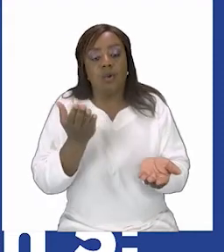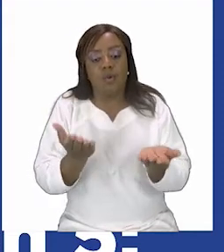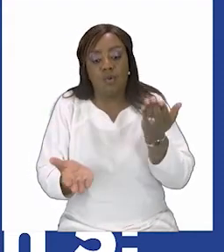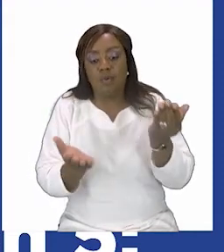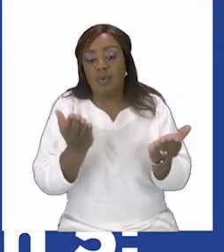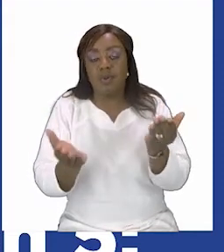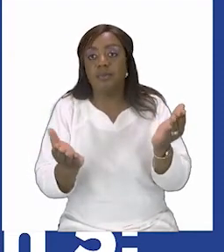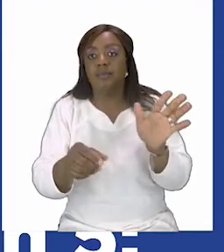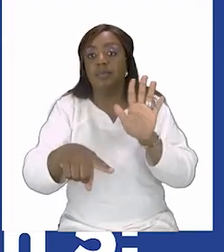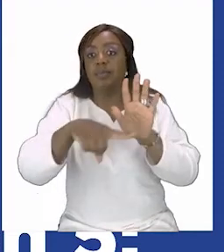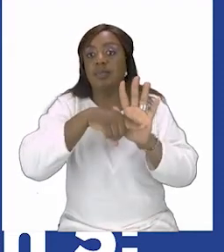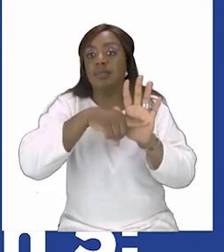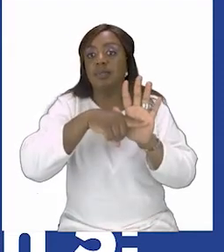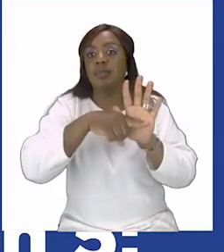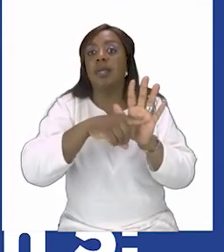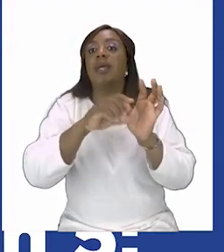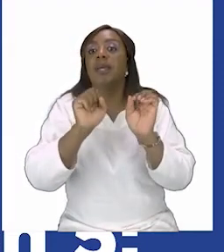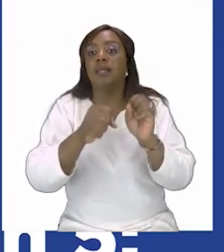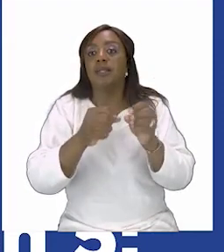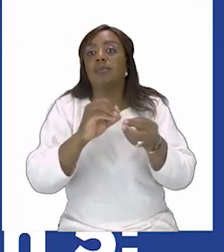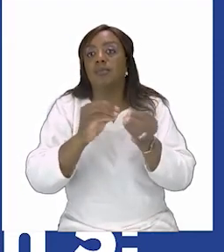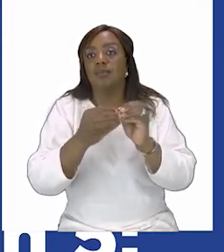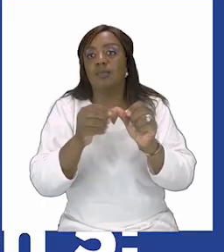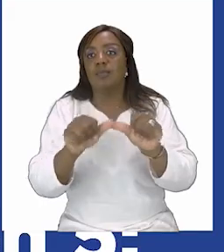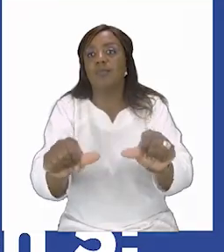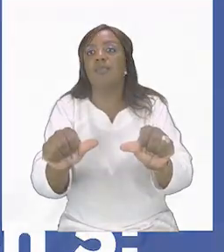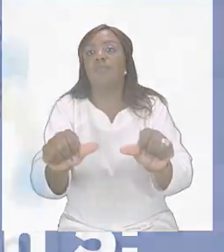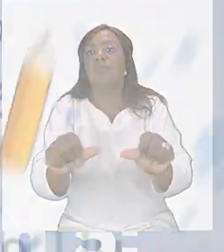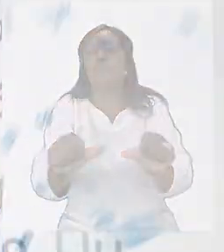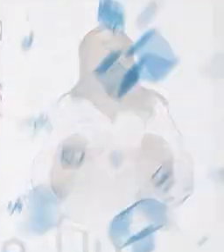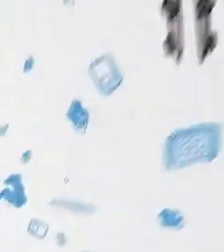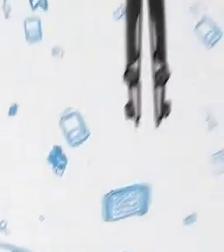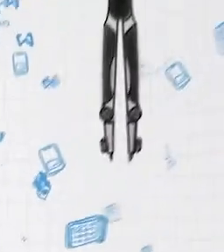comparisons, subtraction, and counting.